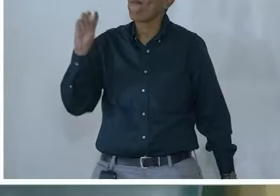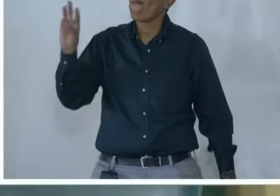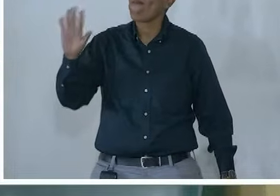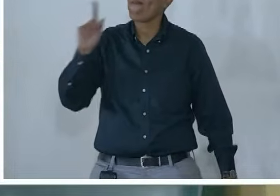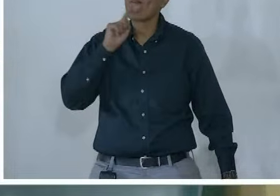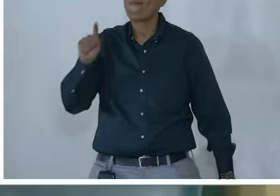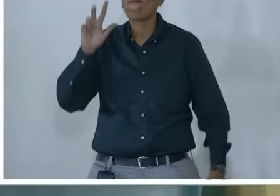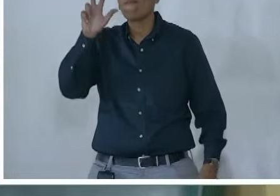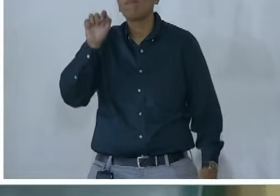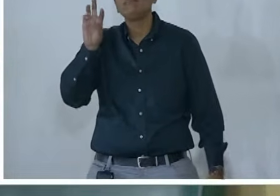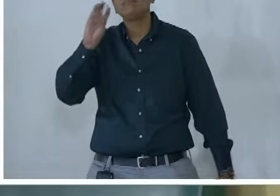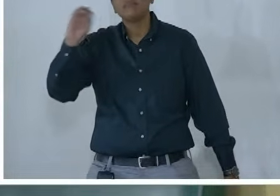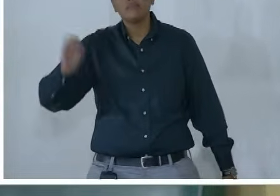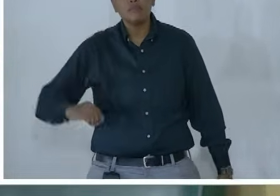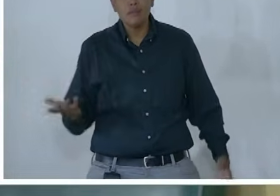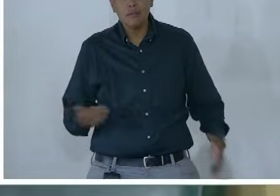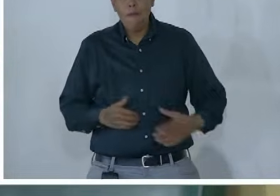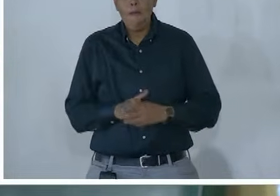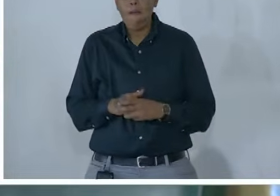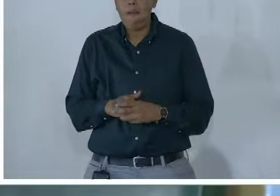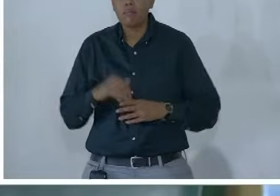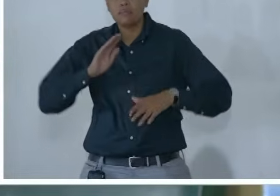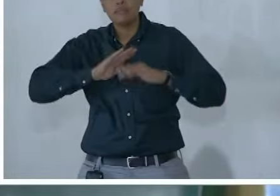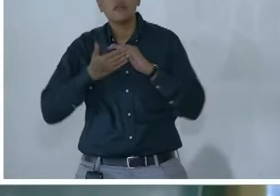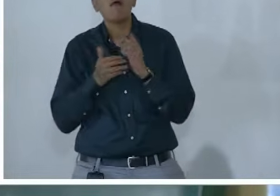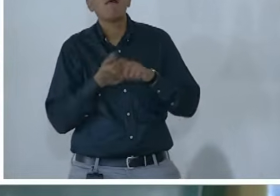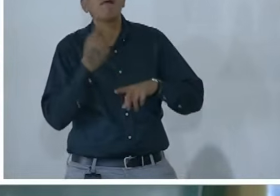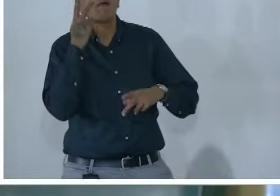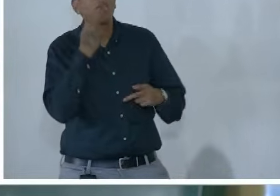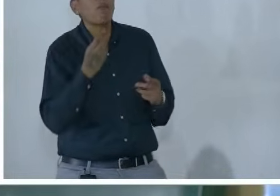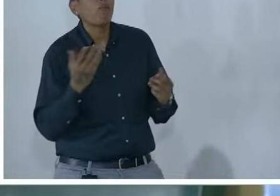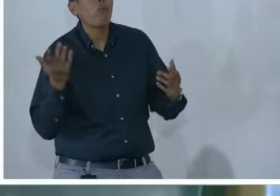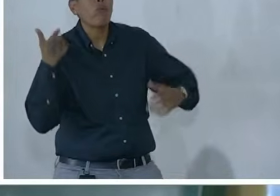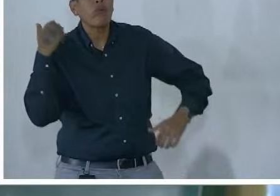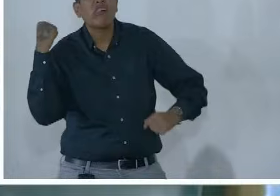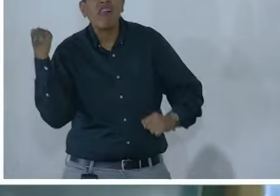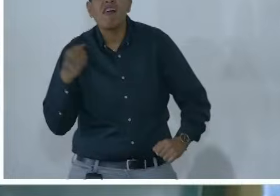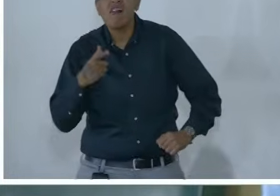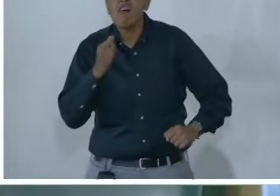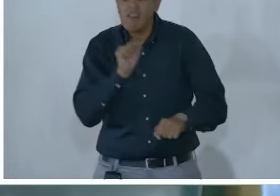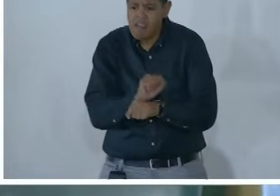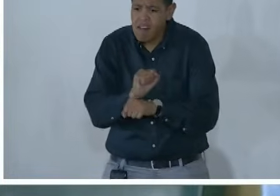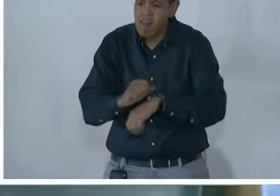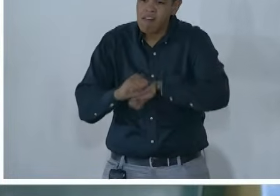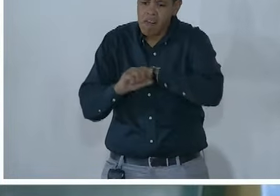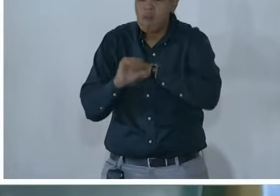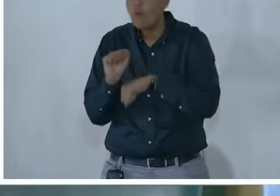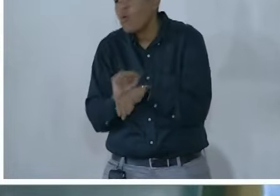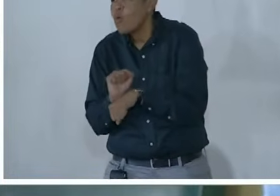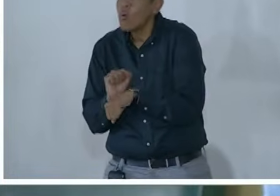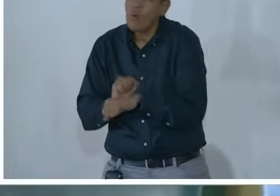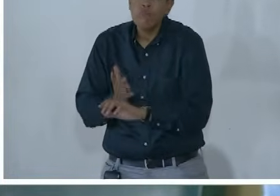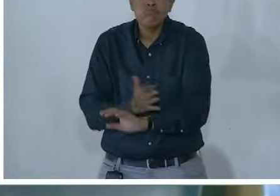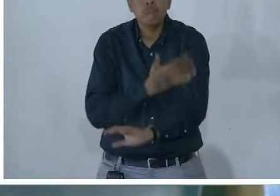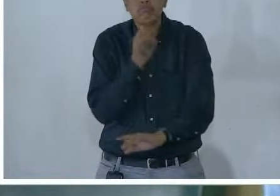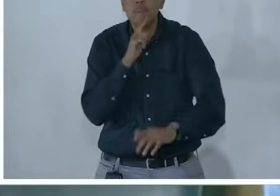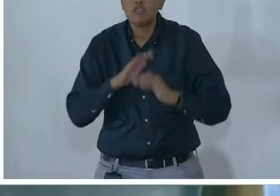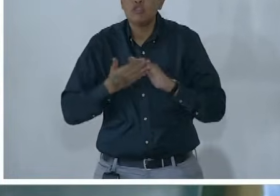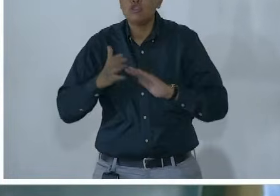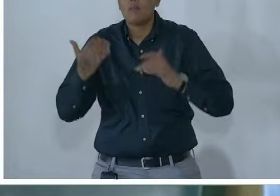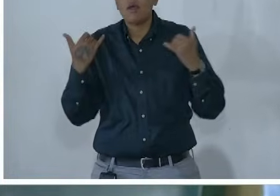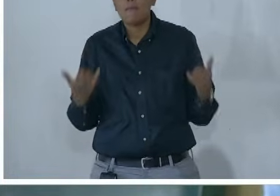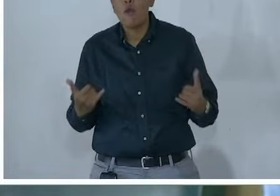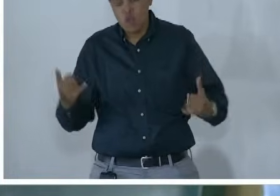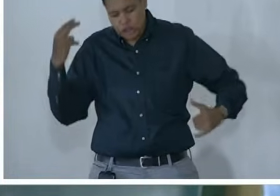was 3.6%. Jamaica has seen one of the strongest labor market improvements in the country's